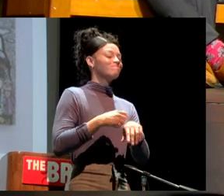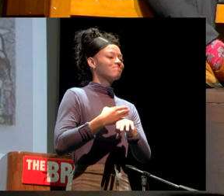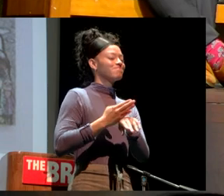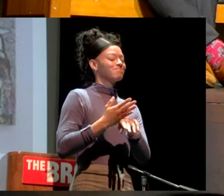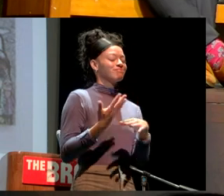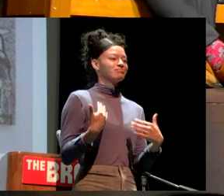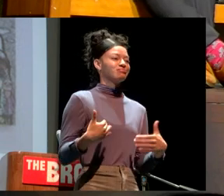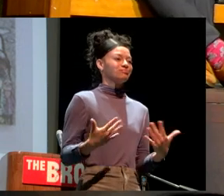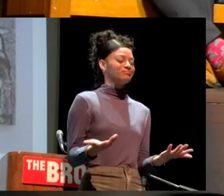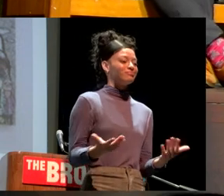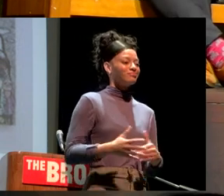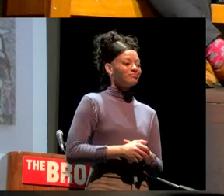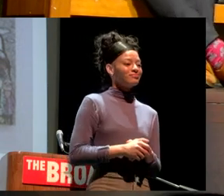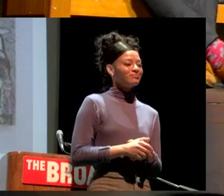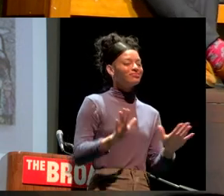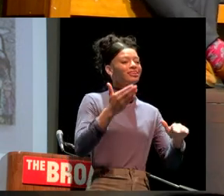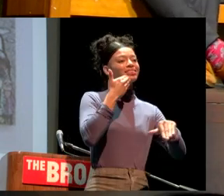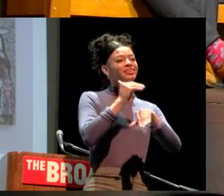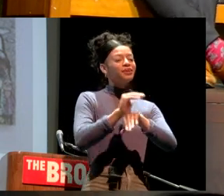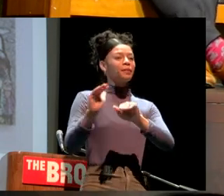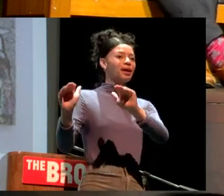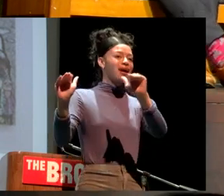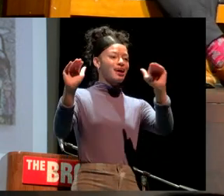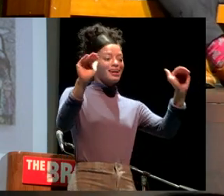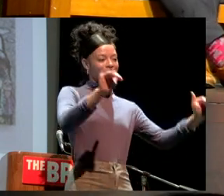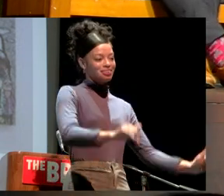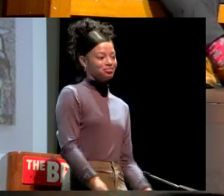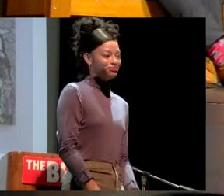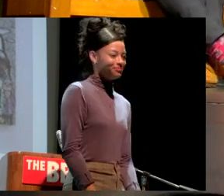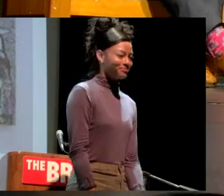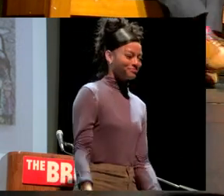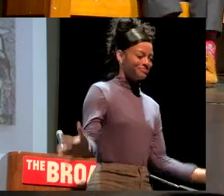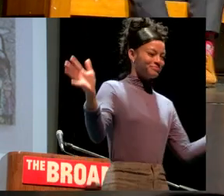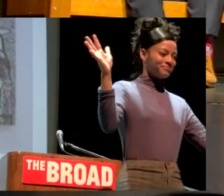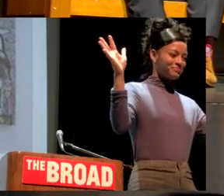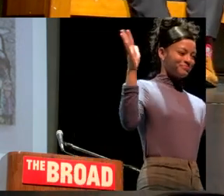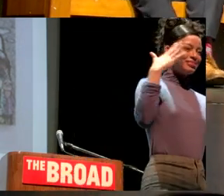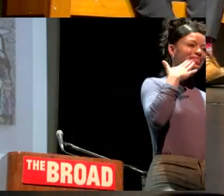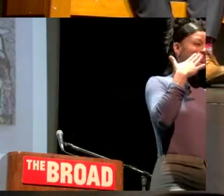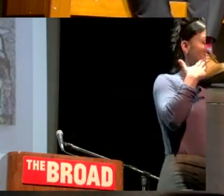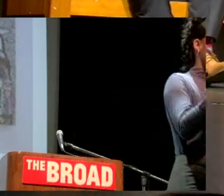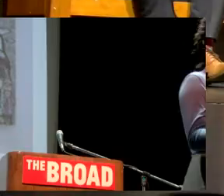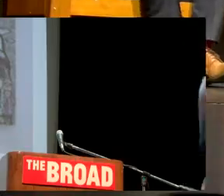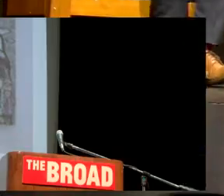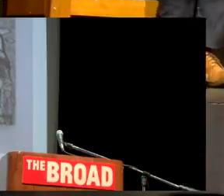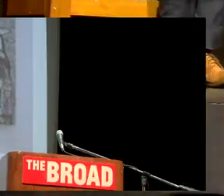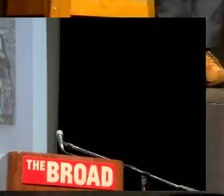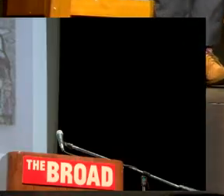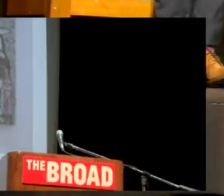Have a great night. Thank you, Edo. Great.